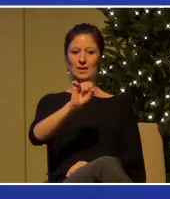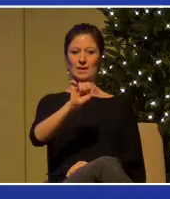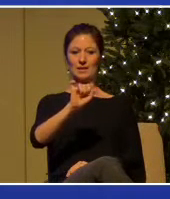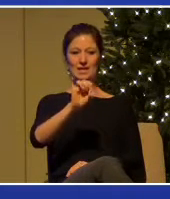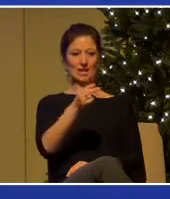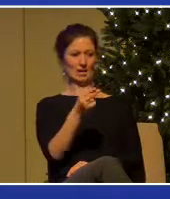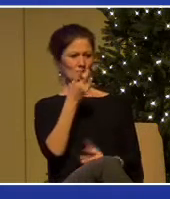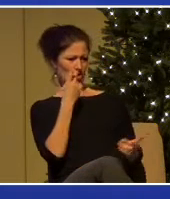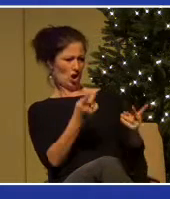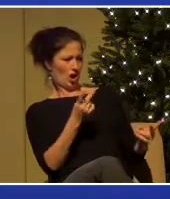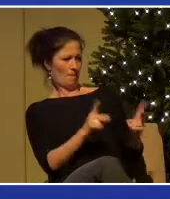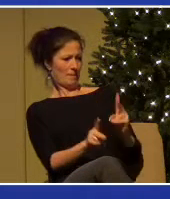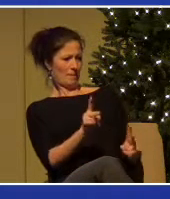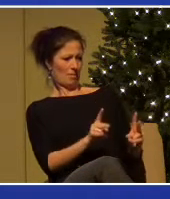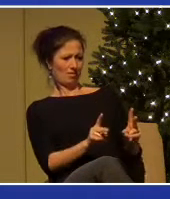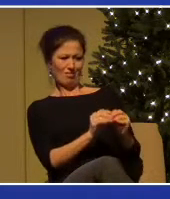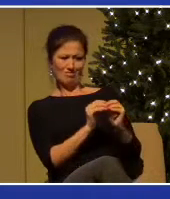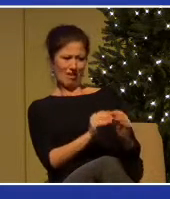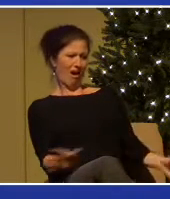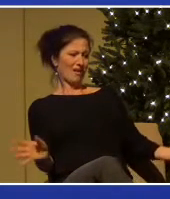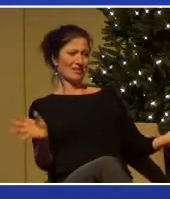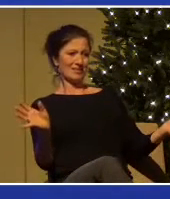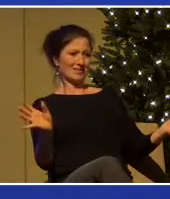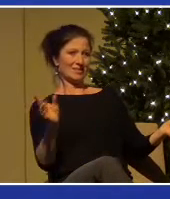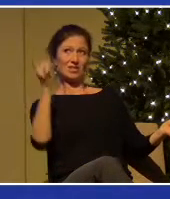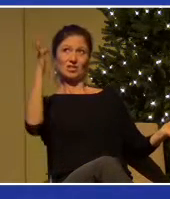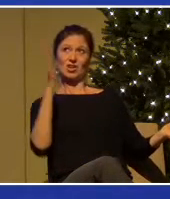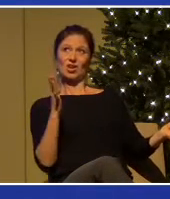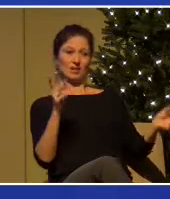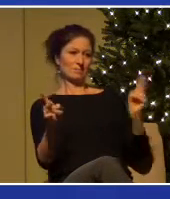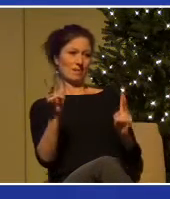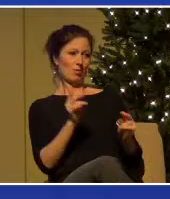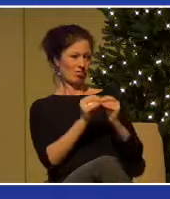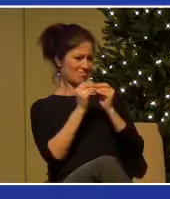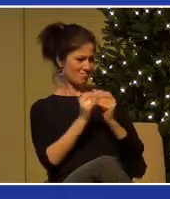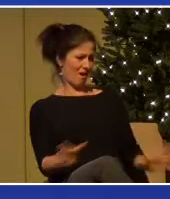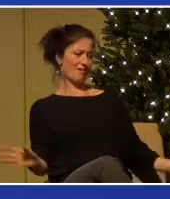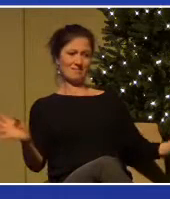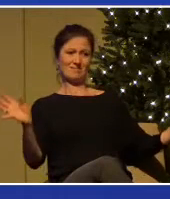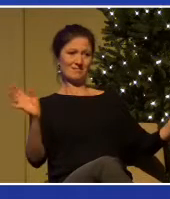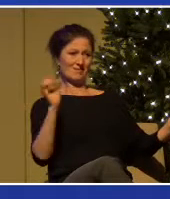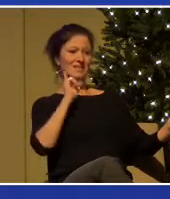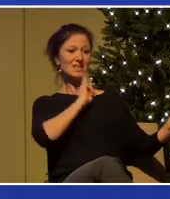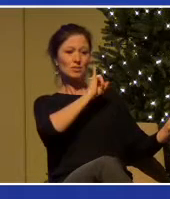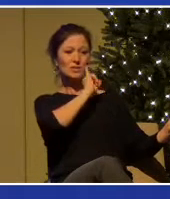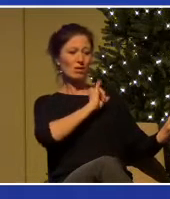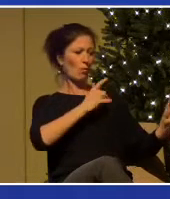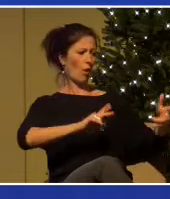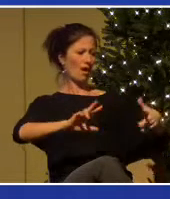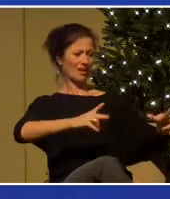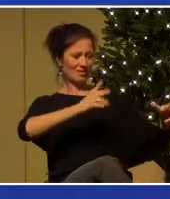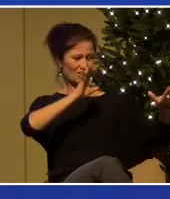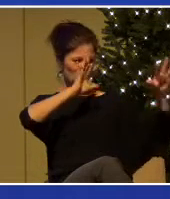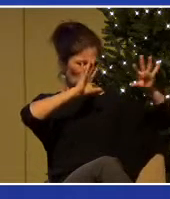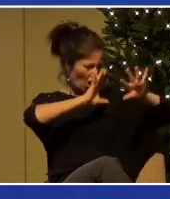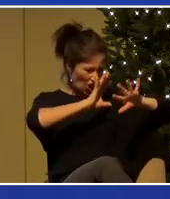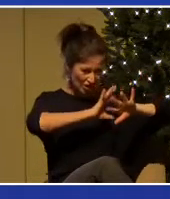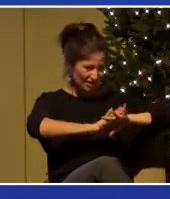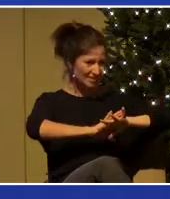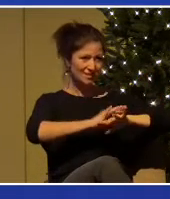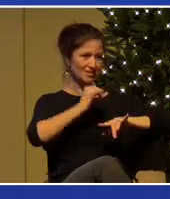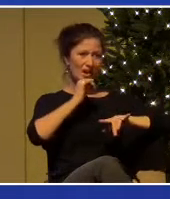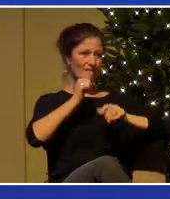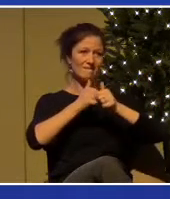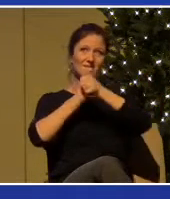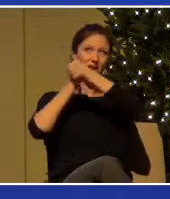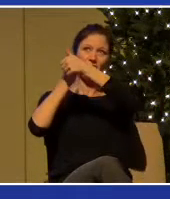in darkness. His people, God's people at that time, Israel. They were walking in darkness. They were not walking God's